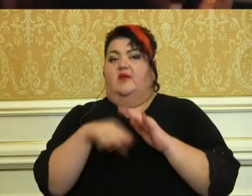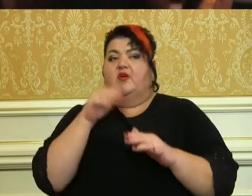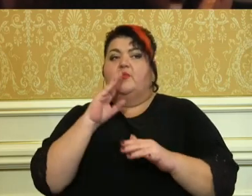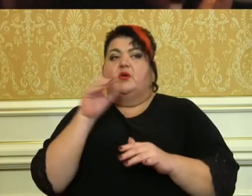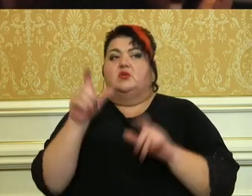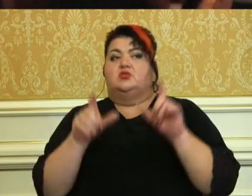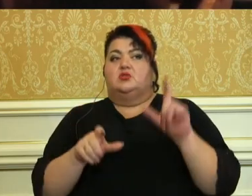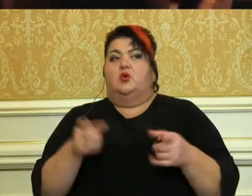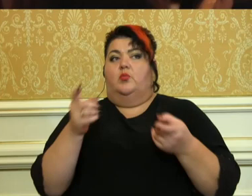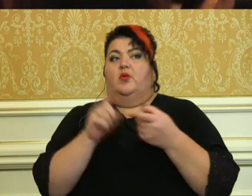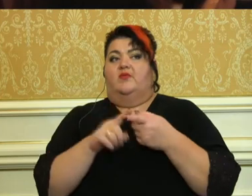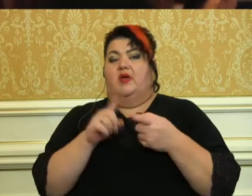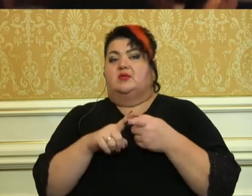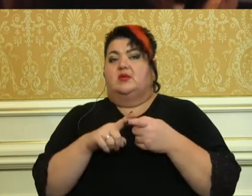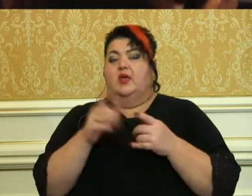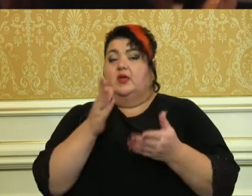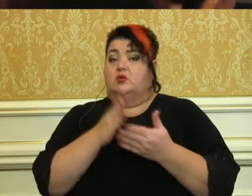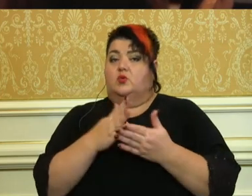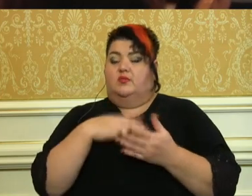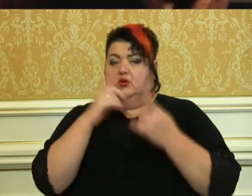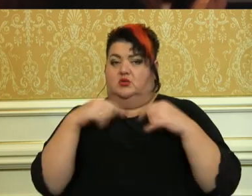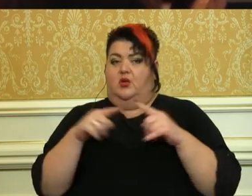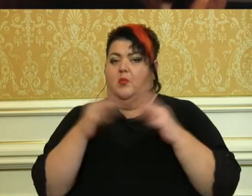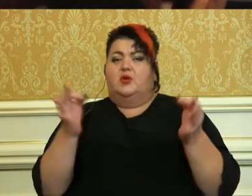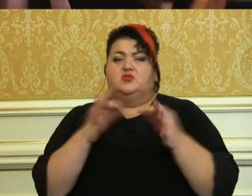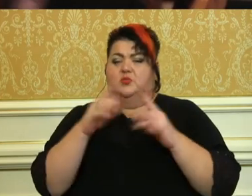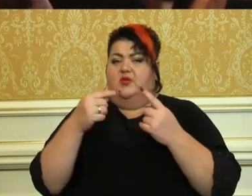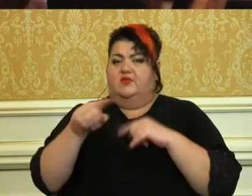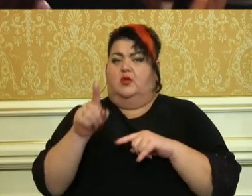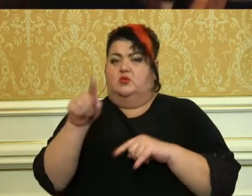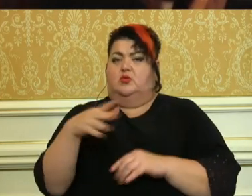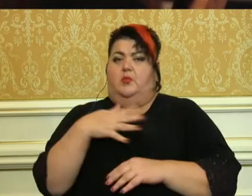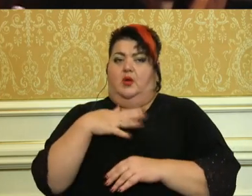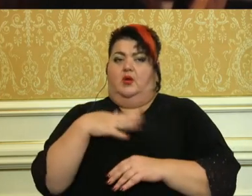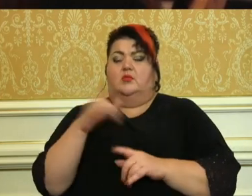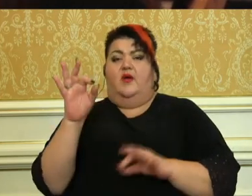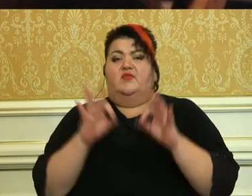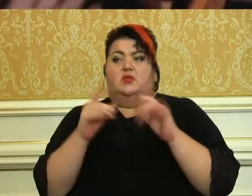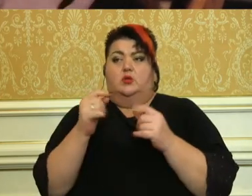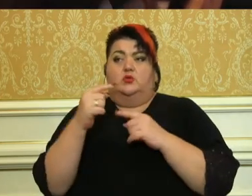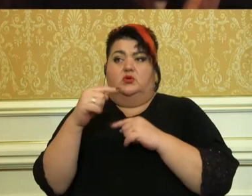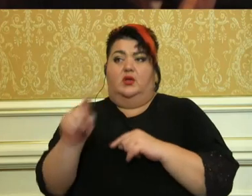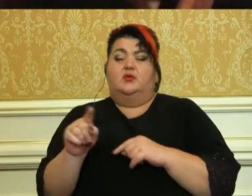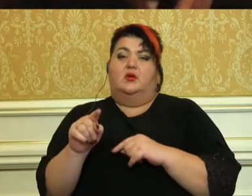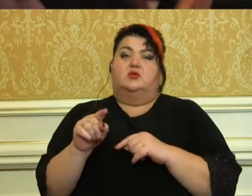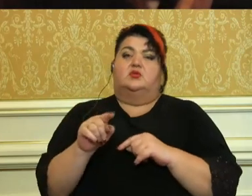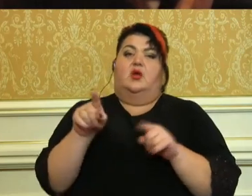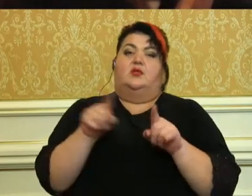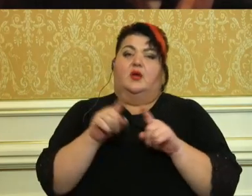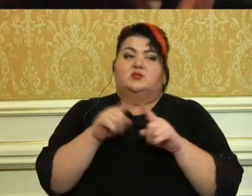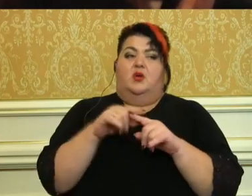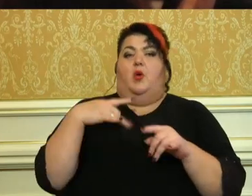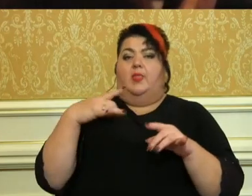no idea. That's a stereotype we're facing in our country. But we are about the same as in